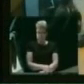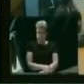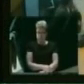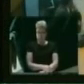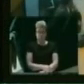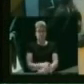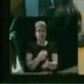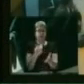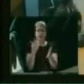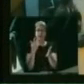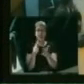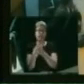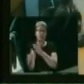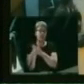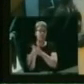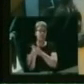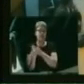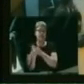Motion fails 9-1.